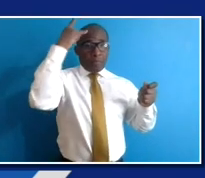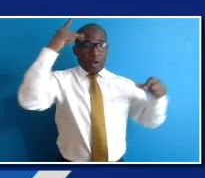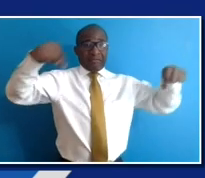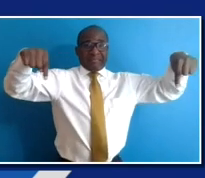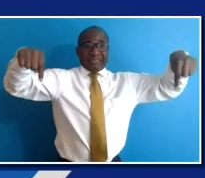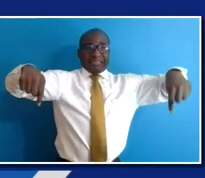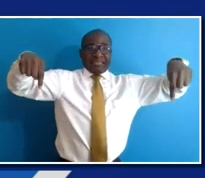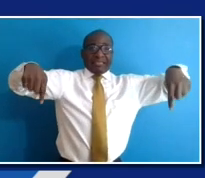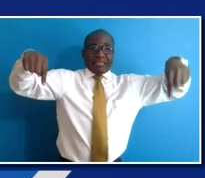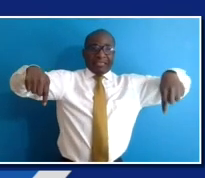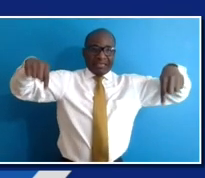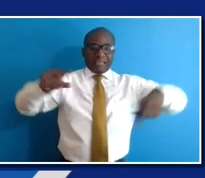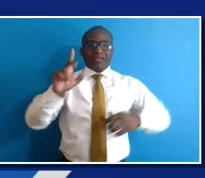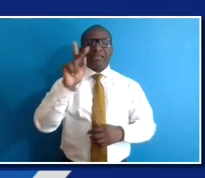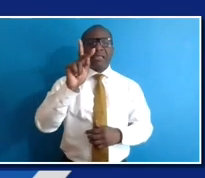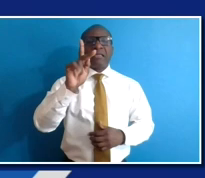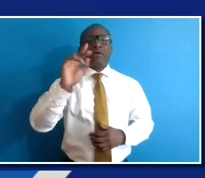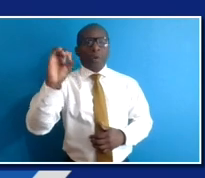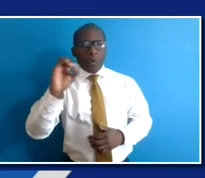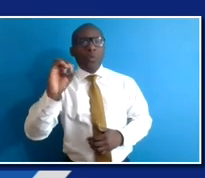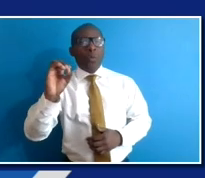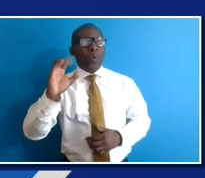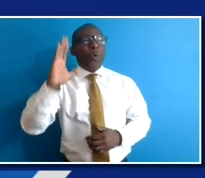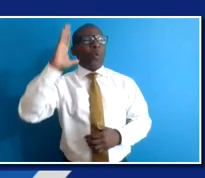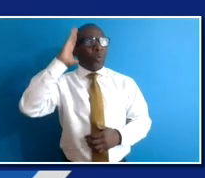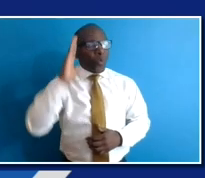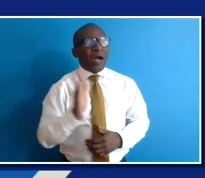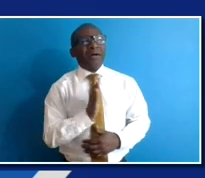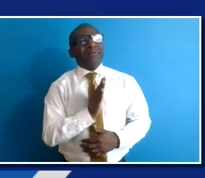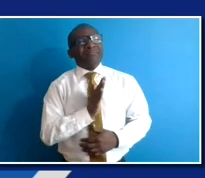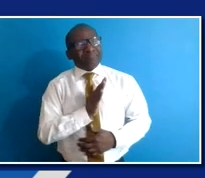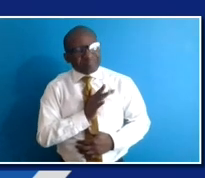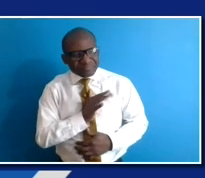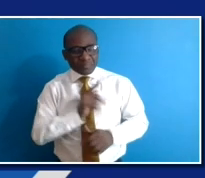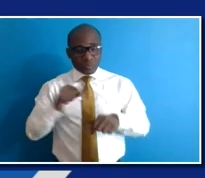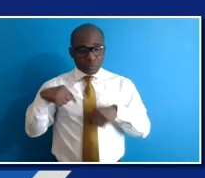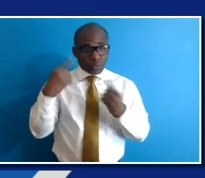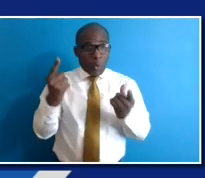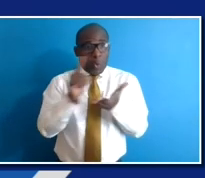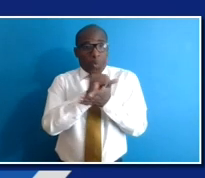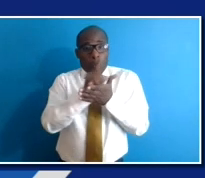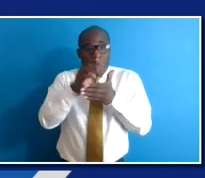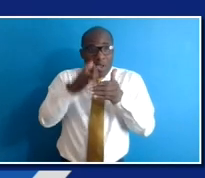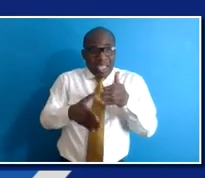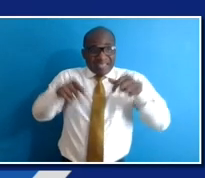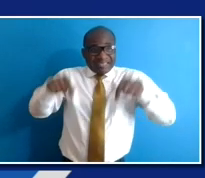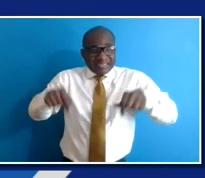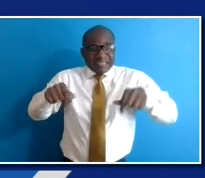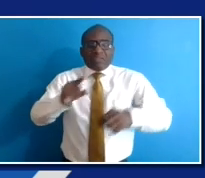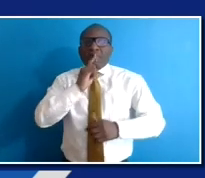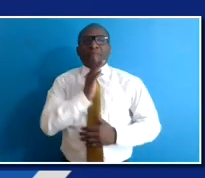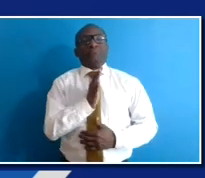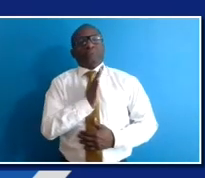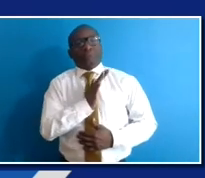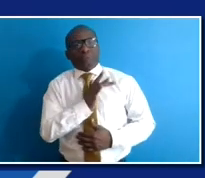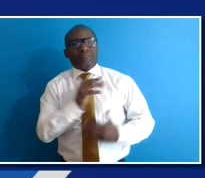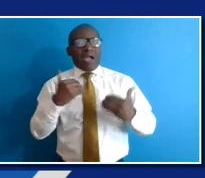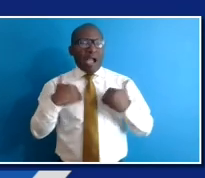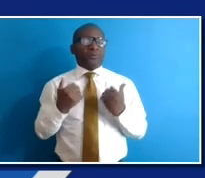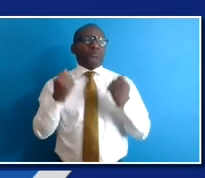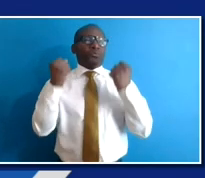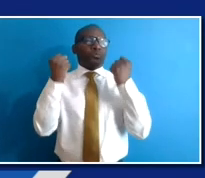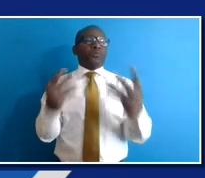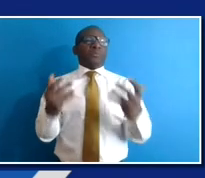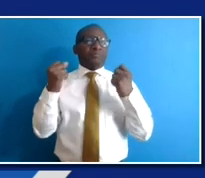park that throughout the weekends, three and four times a day, we have to close because we are following